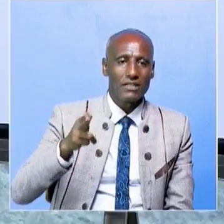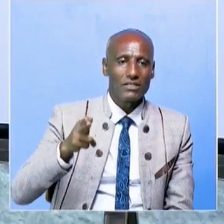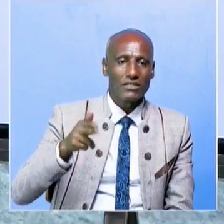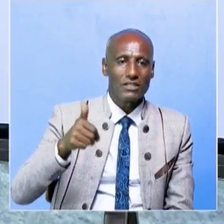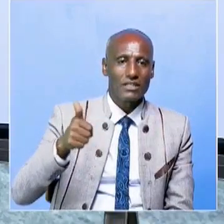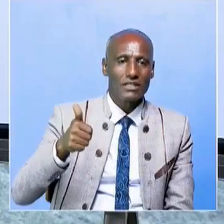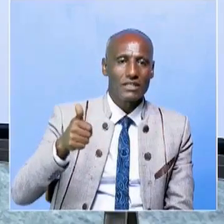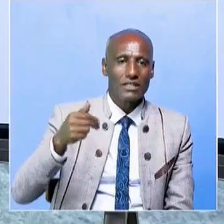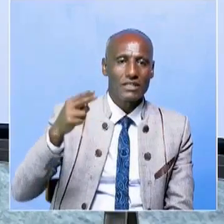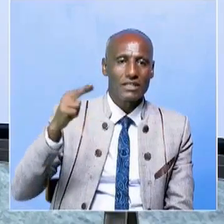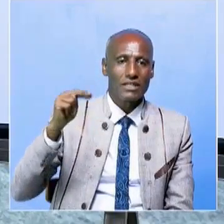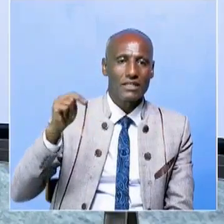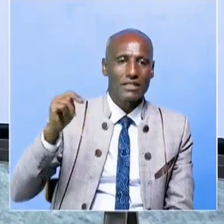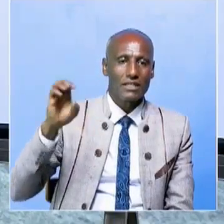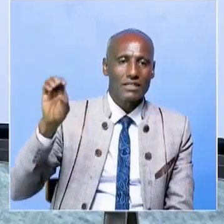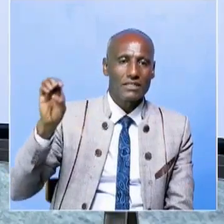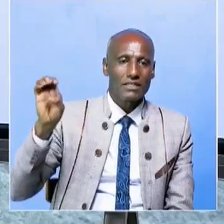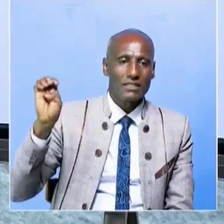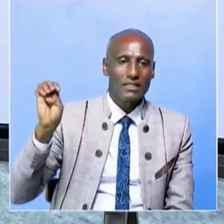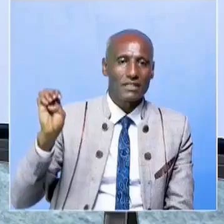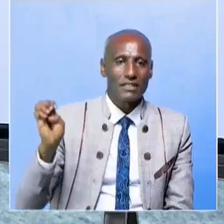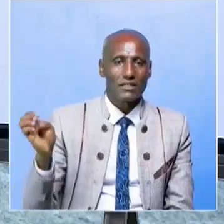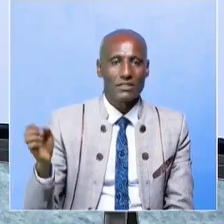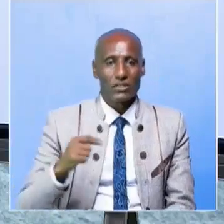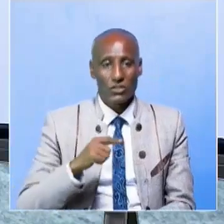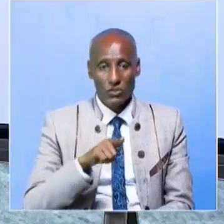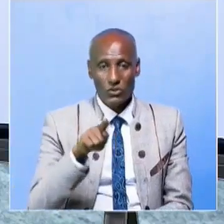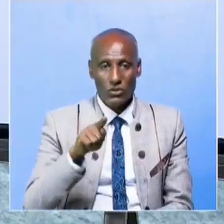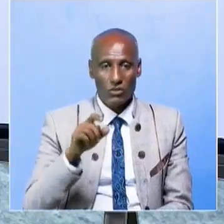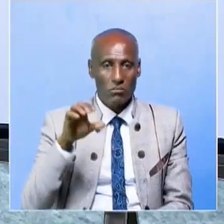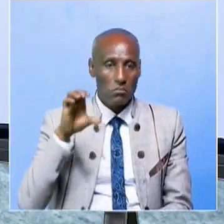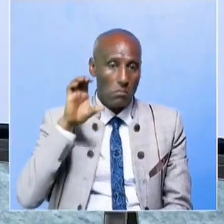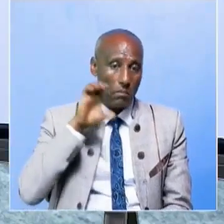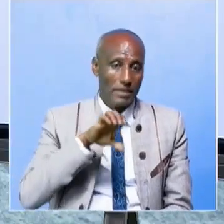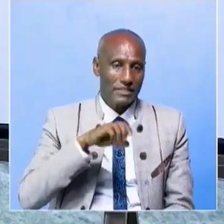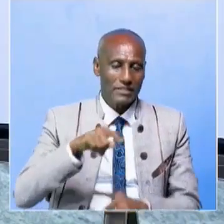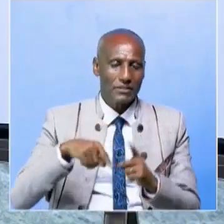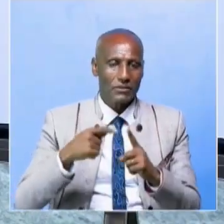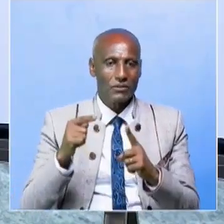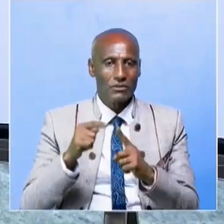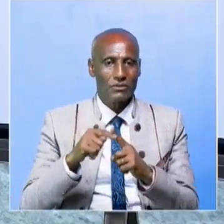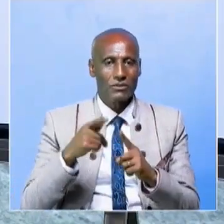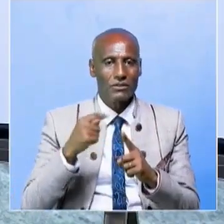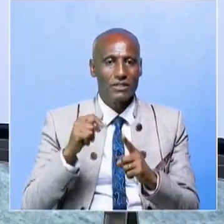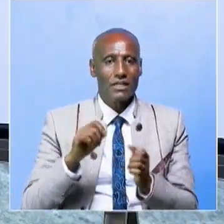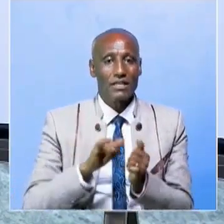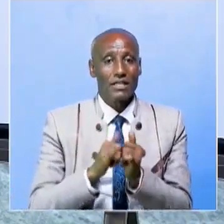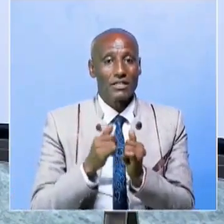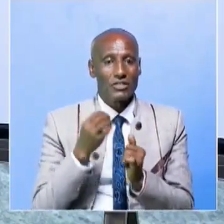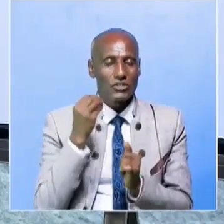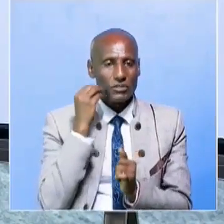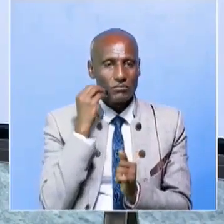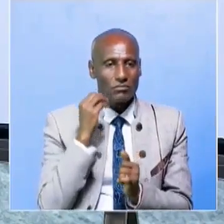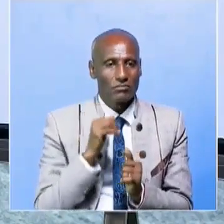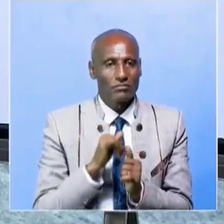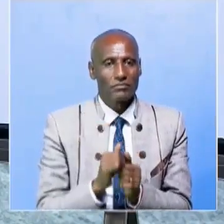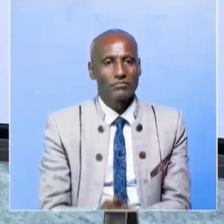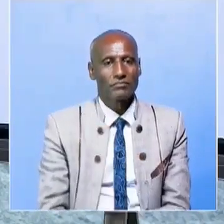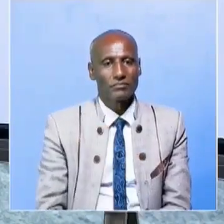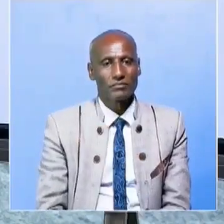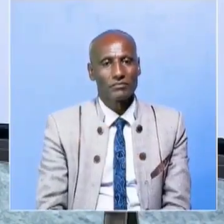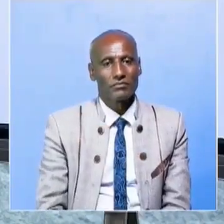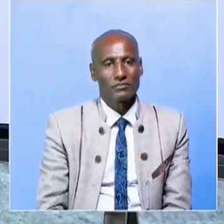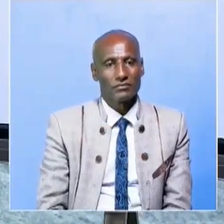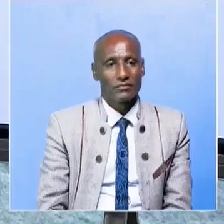your strength, you must go to the gym, right? We said earlier when we were talking about